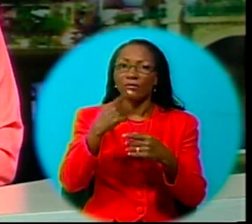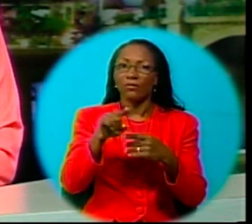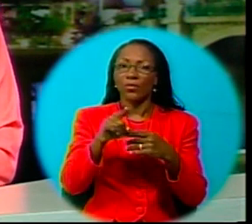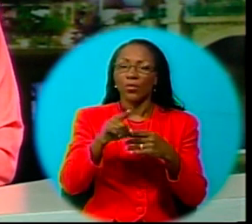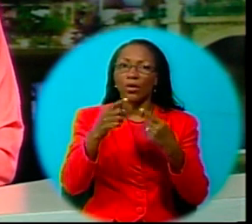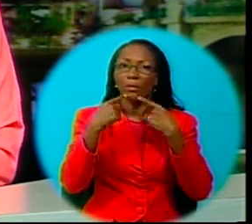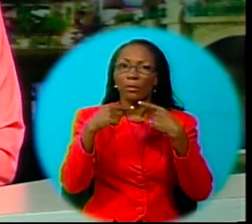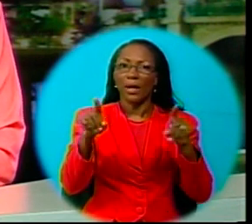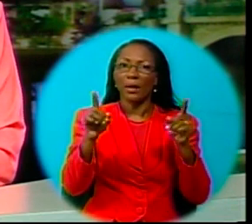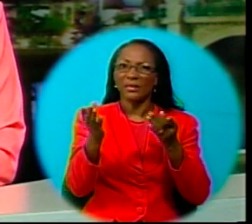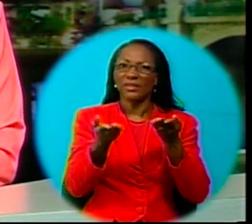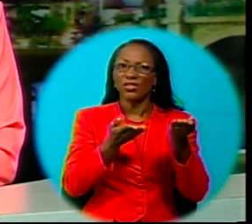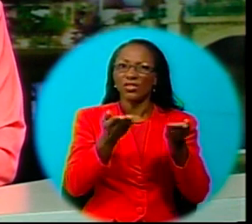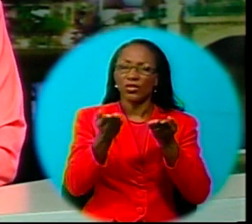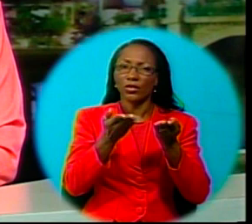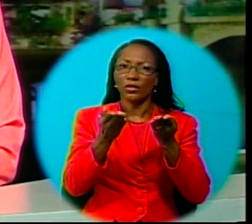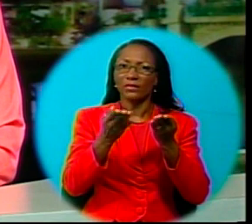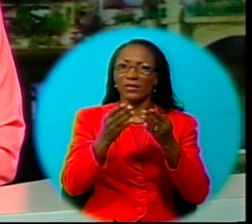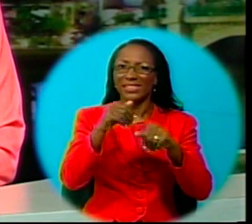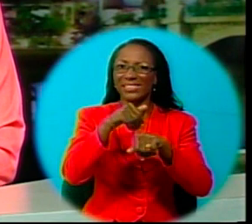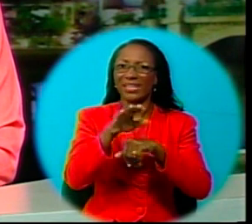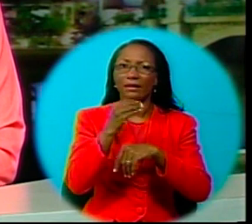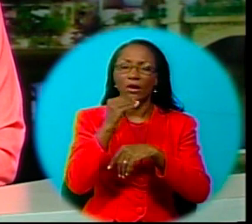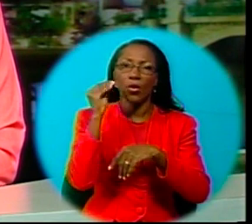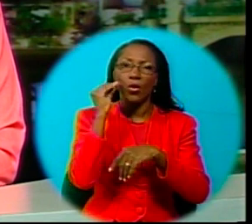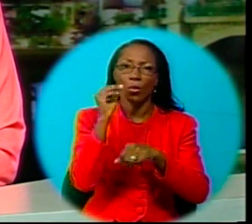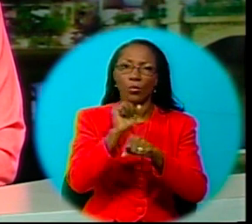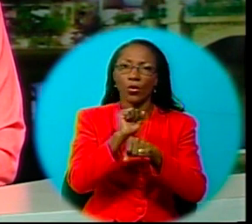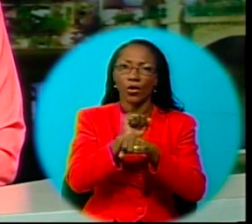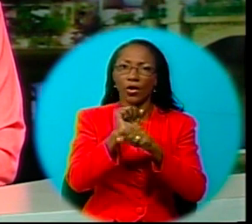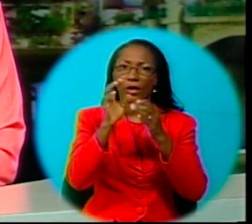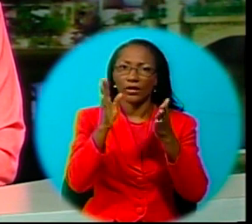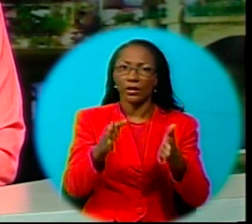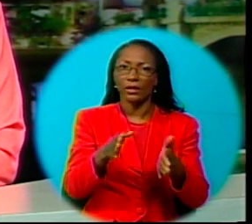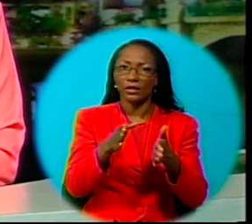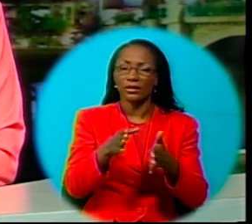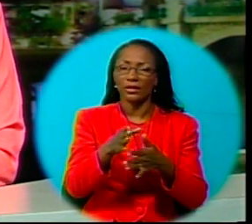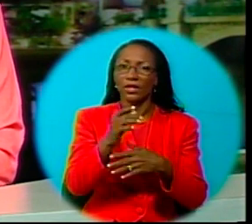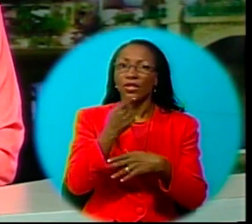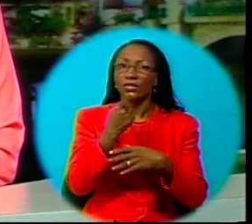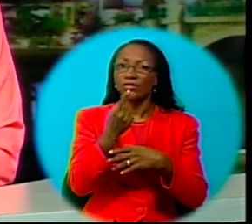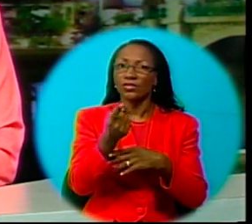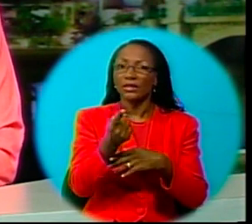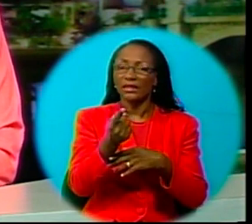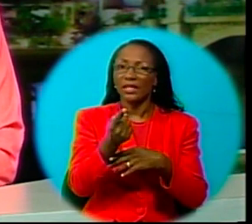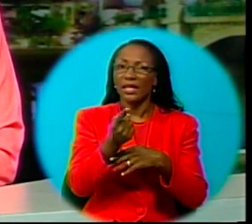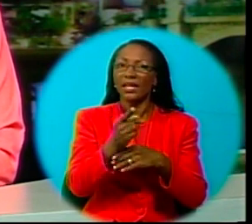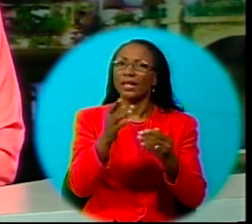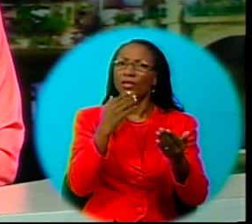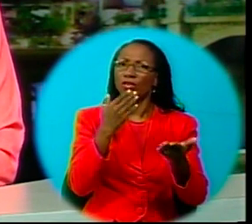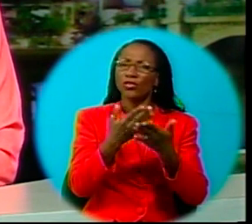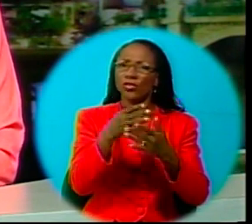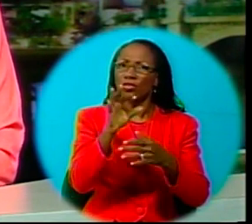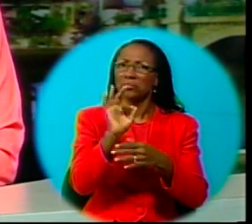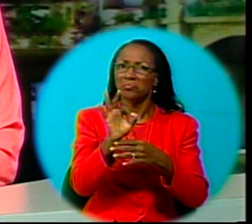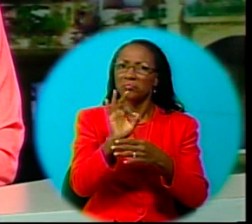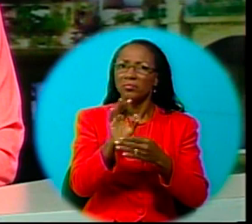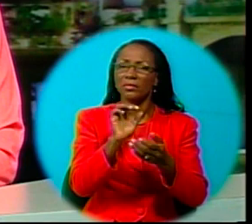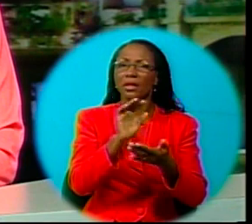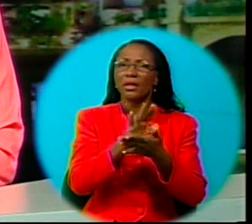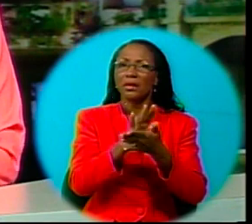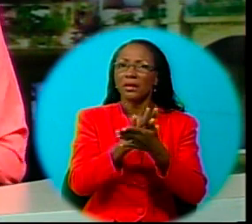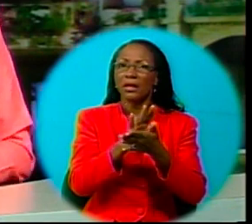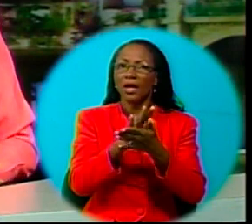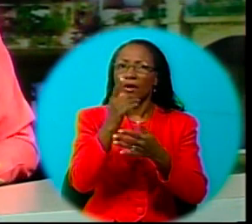service retrenchments earlier this year. She too praised the Household Agriculture Project, saying it's initiatives such as